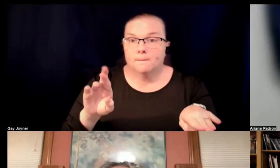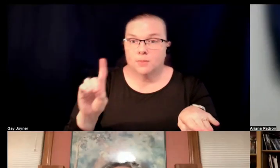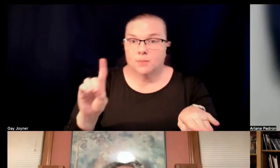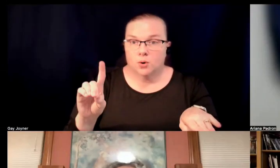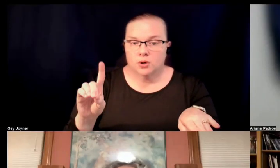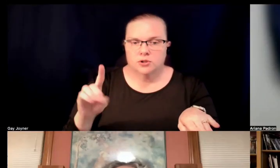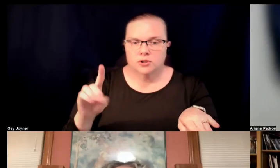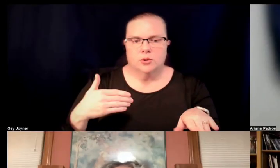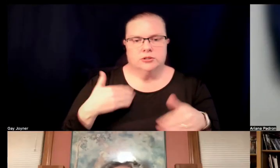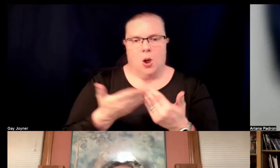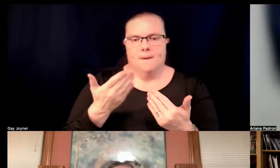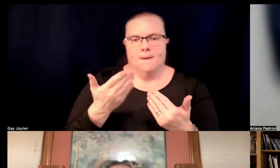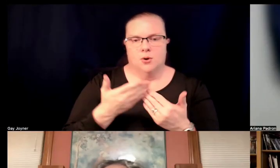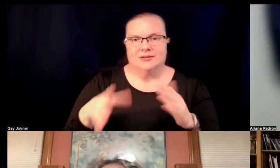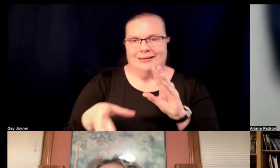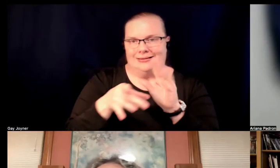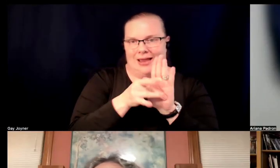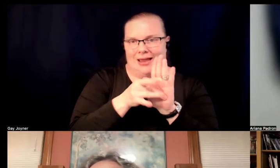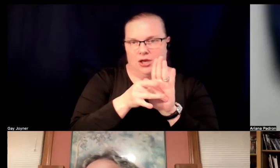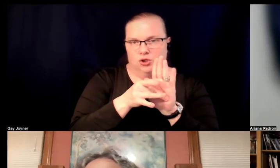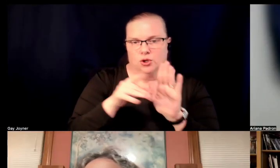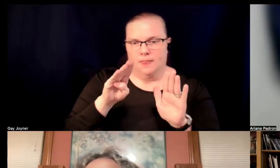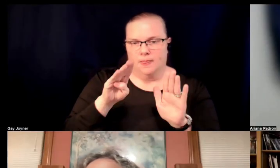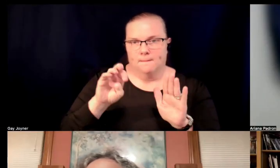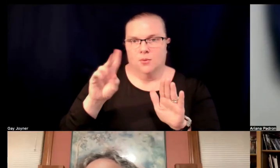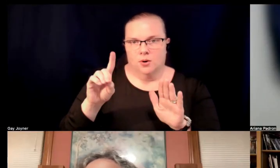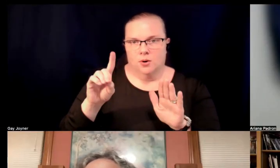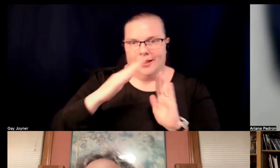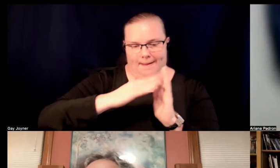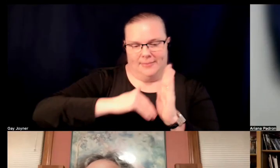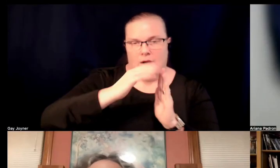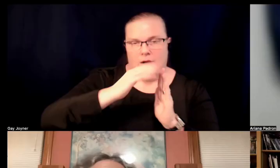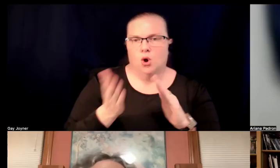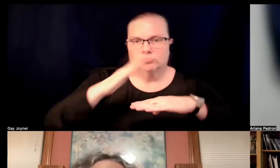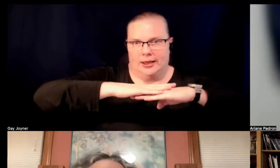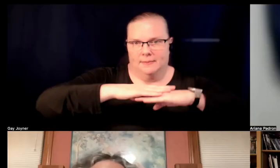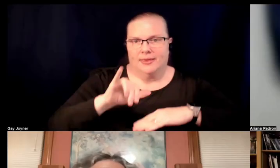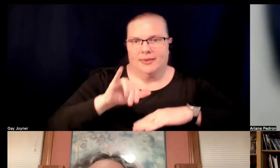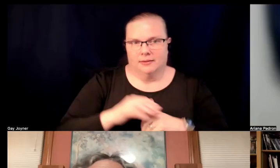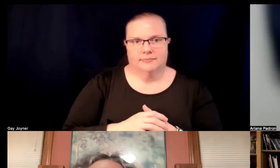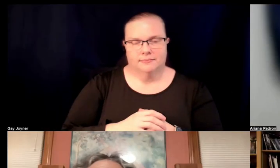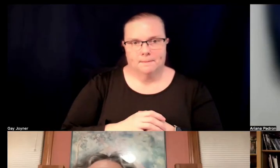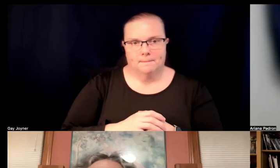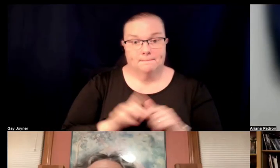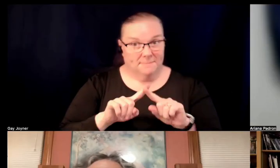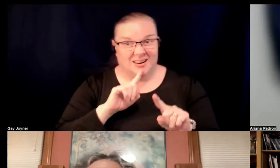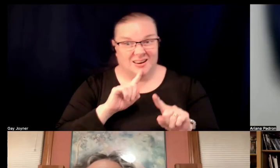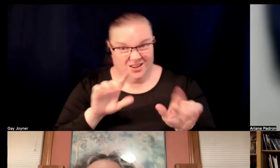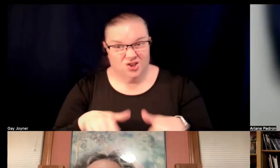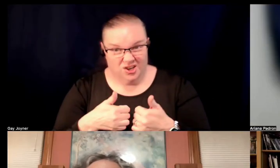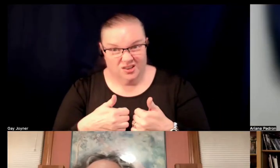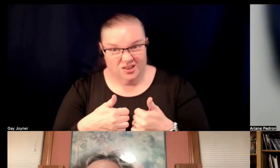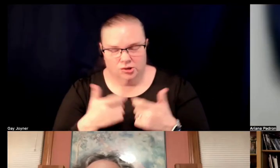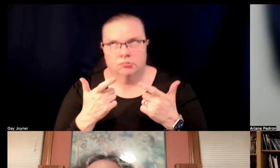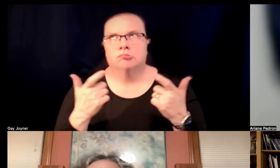to the board and very carefully paint on top of that. It is a challenge. It's a huge